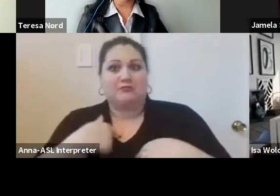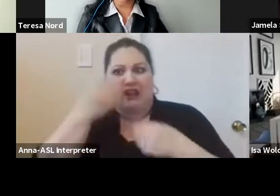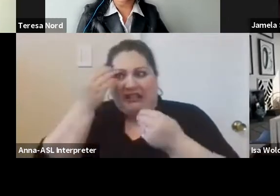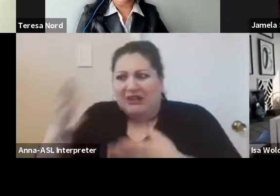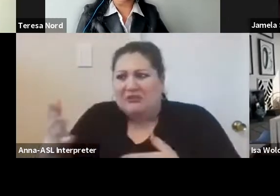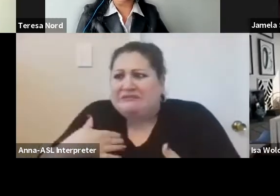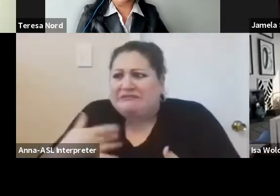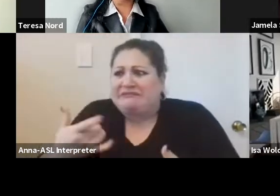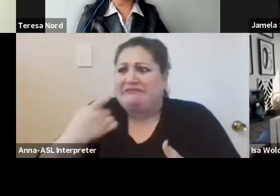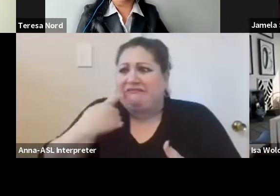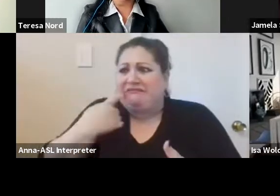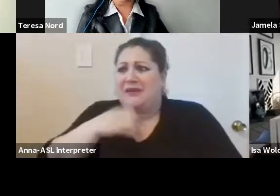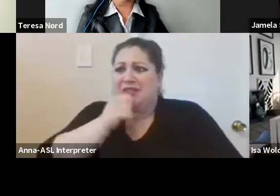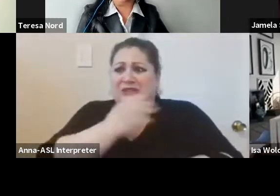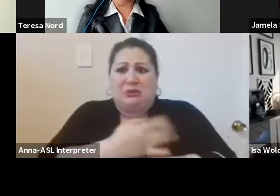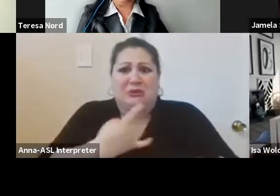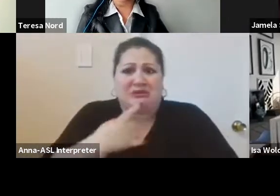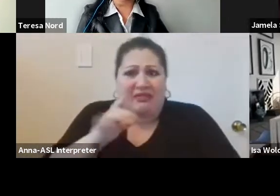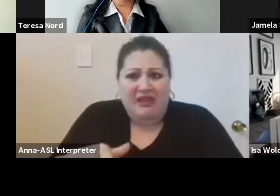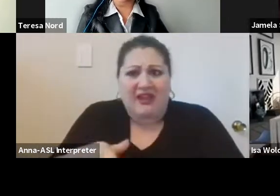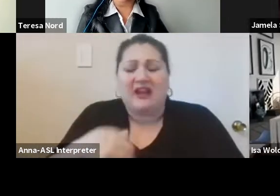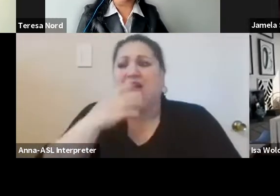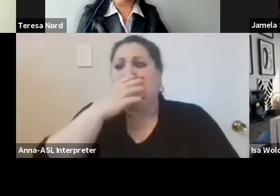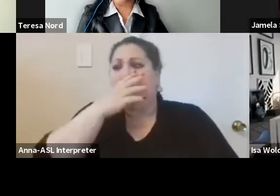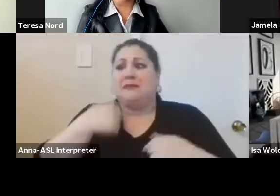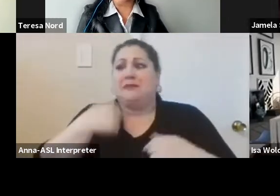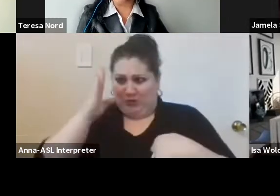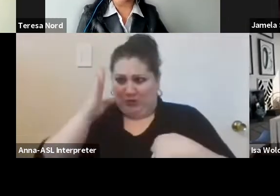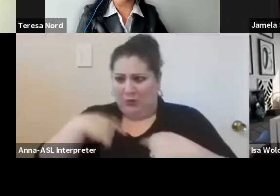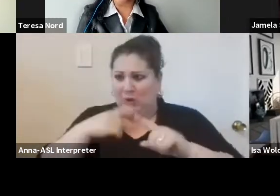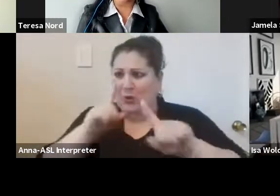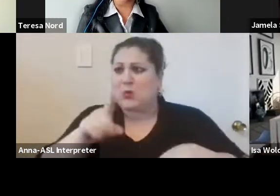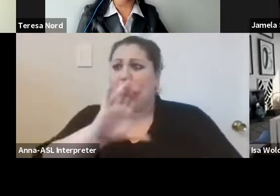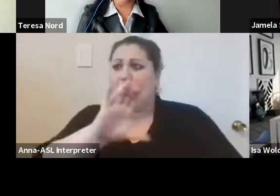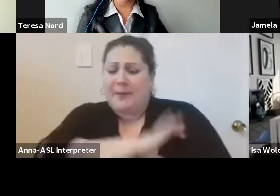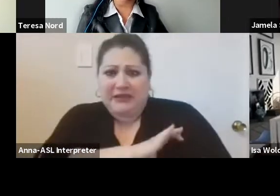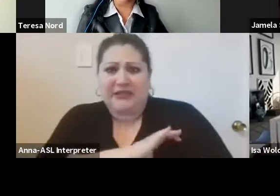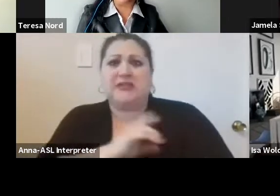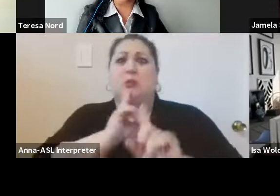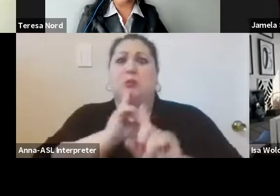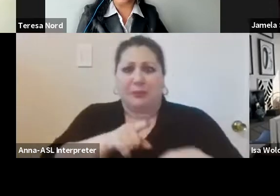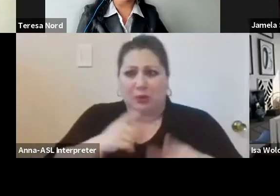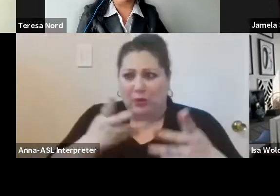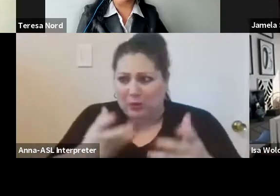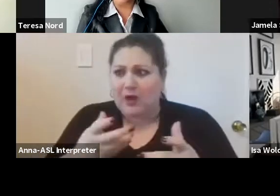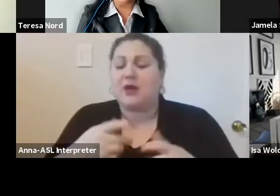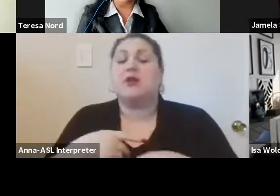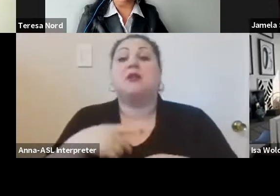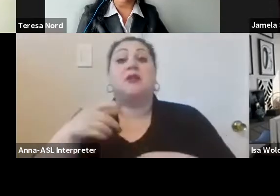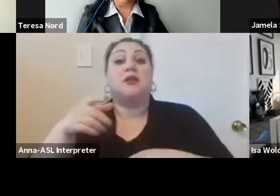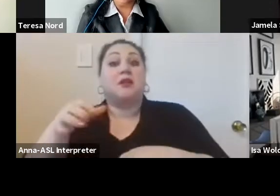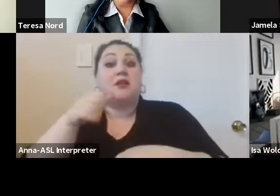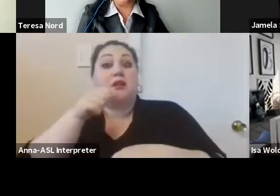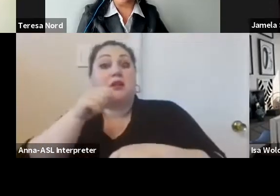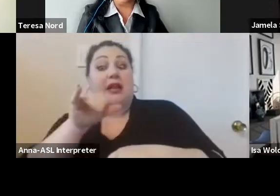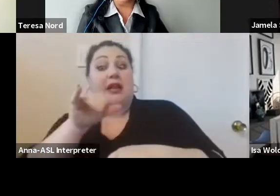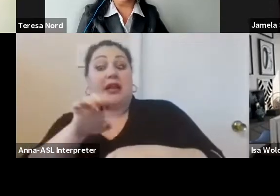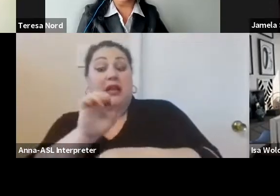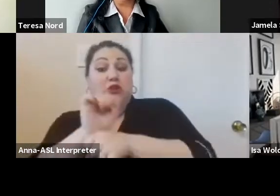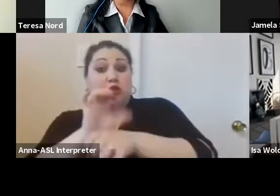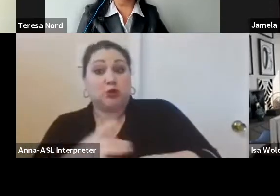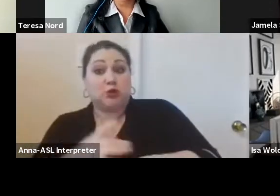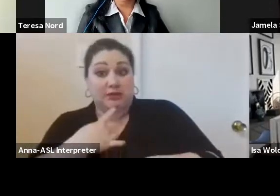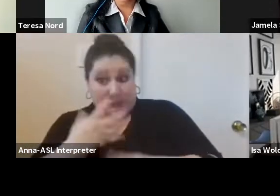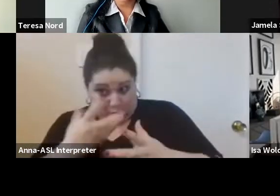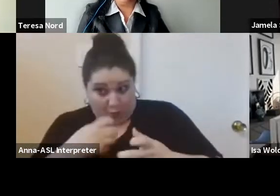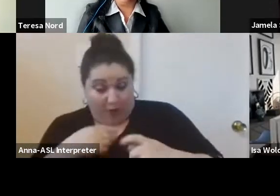it. And she asked me if she wanted me, or if I wanted her to come with me as a form of support. And, you know, of course I said